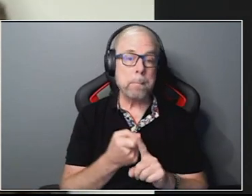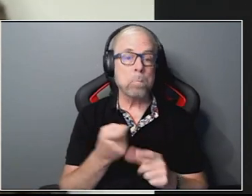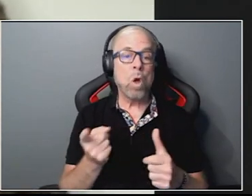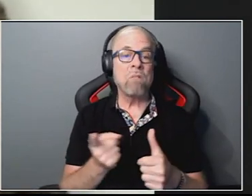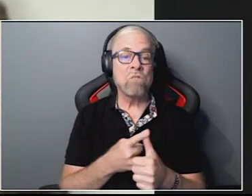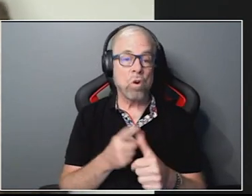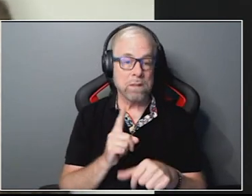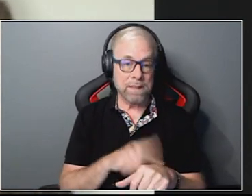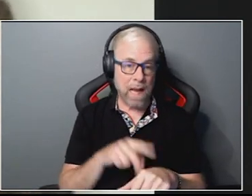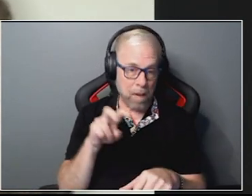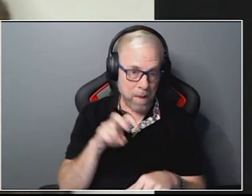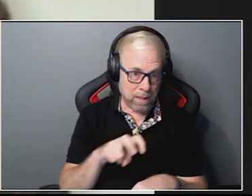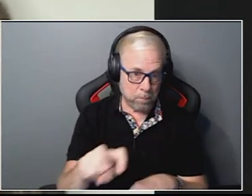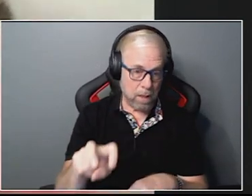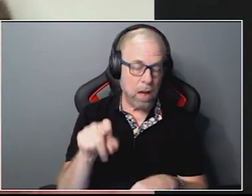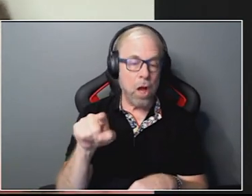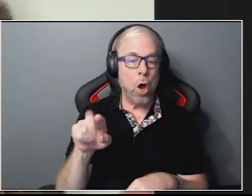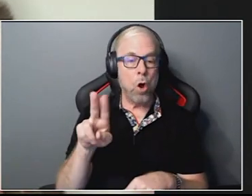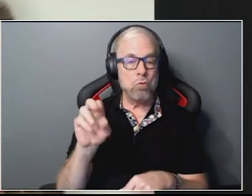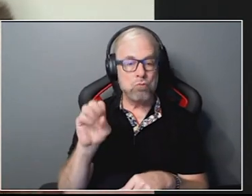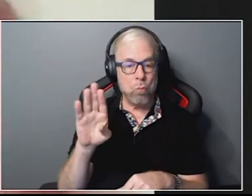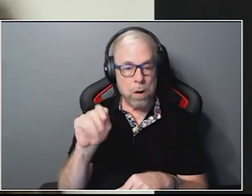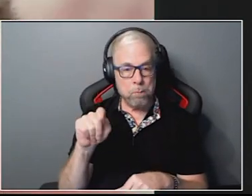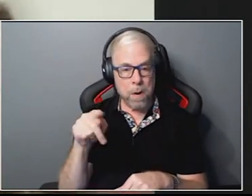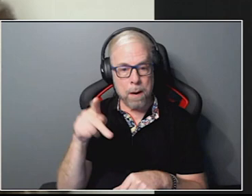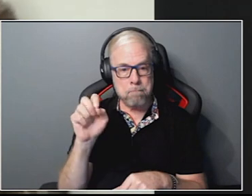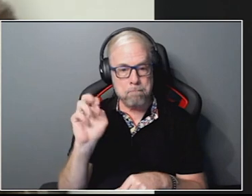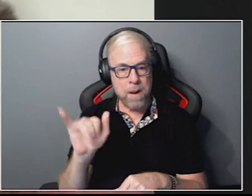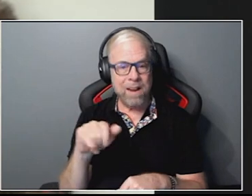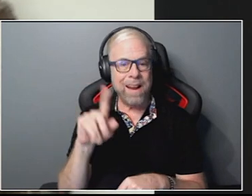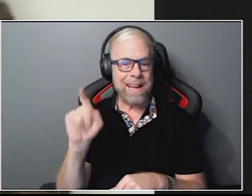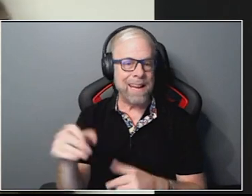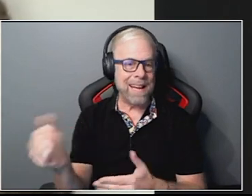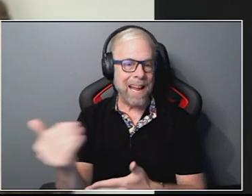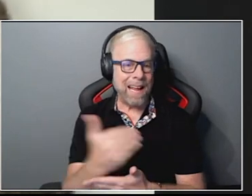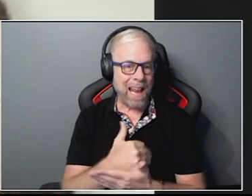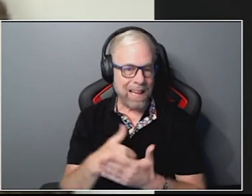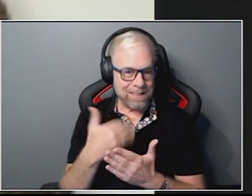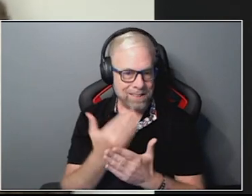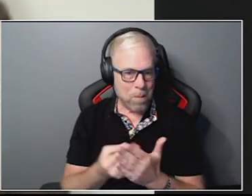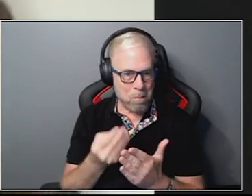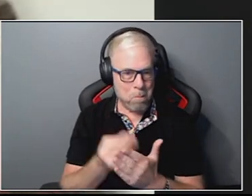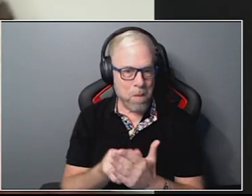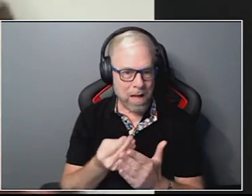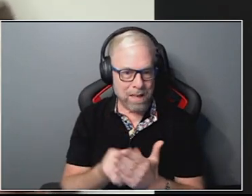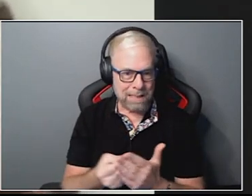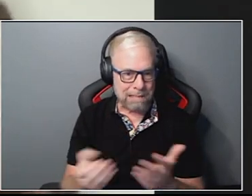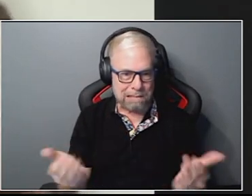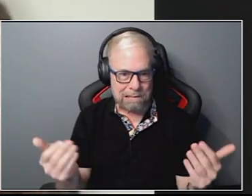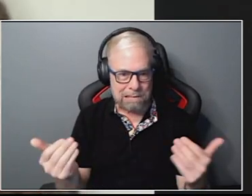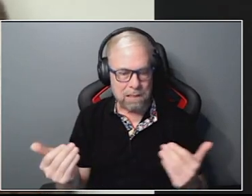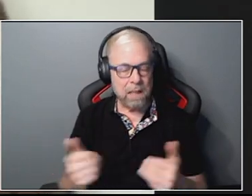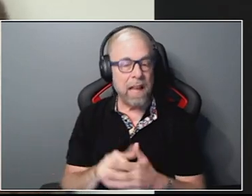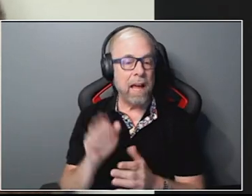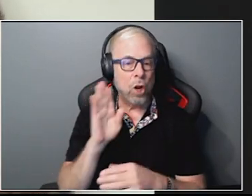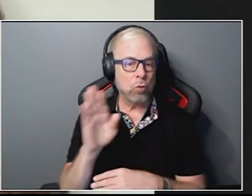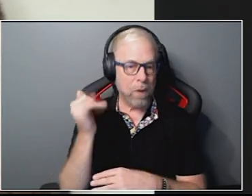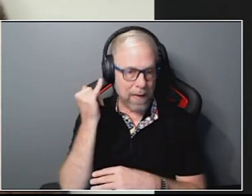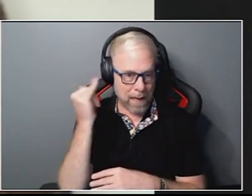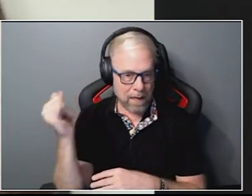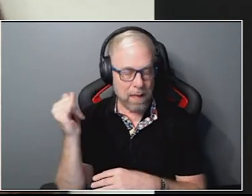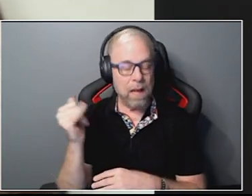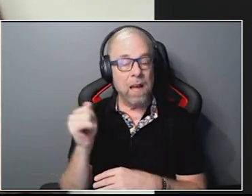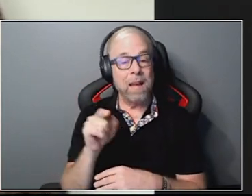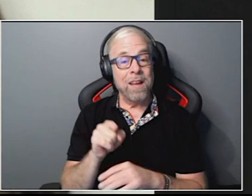expedition, Robert Peary needed to raise some money. So he had this great idea of trying to come up with some ideas. So would you